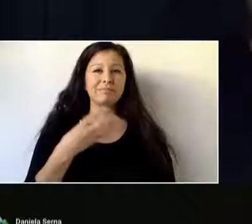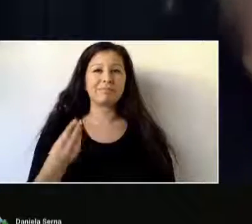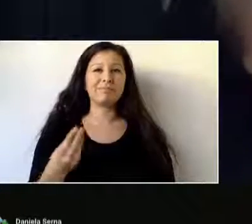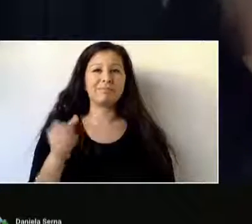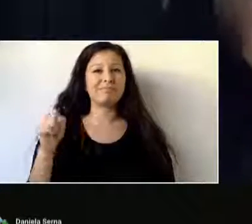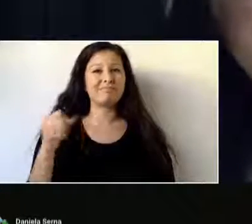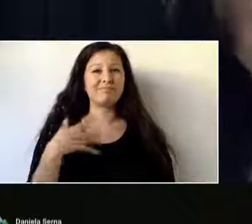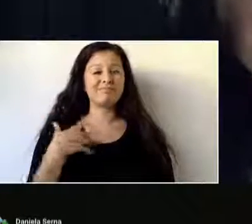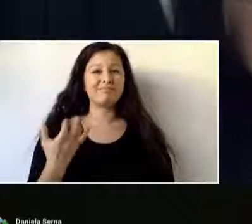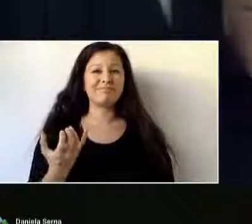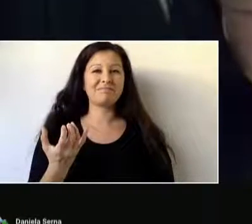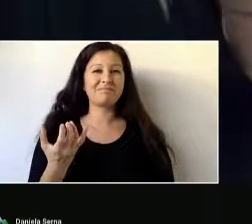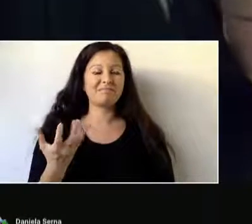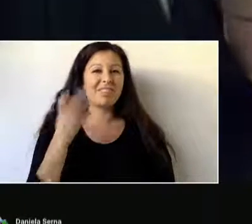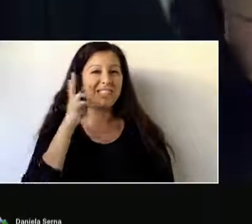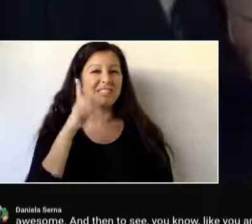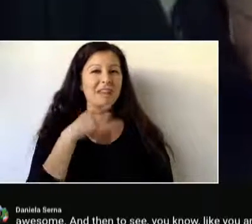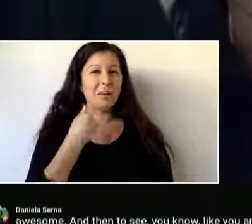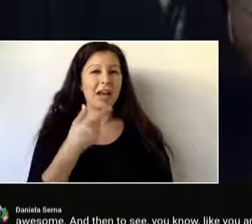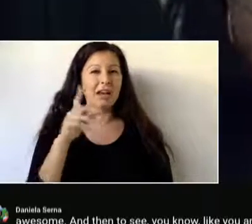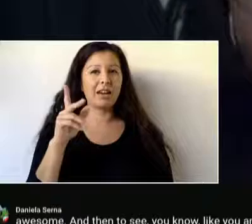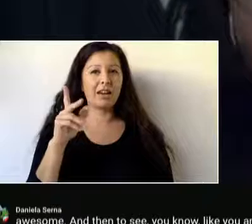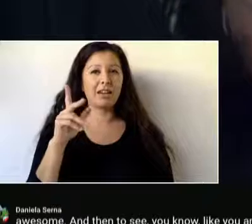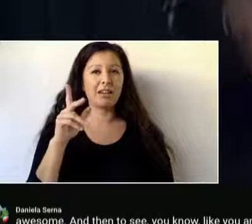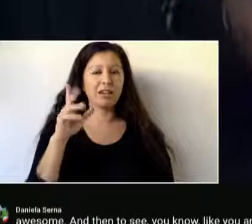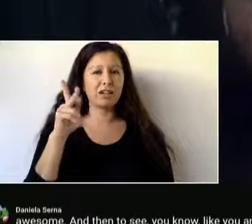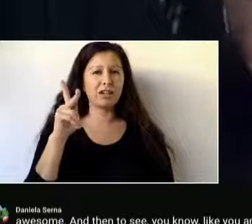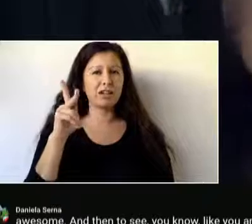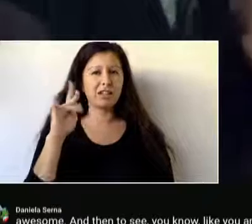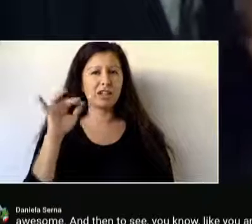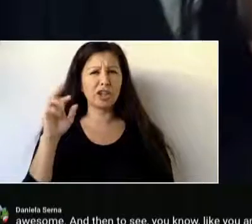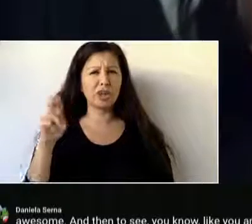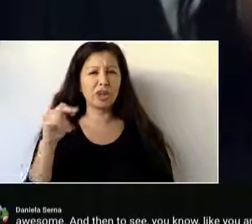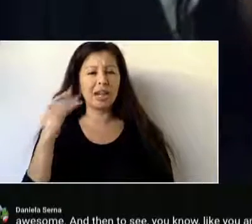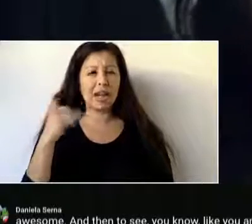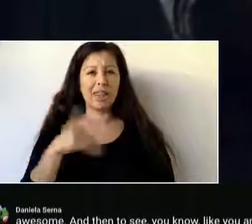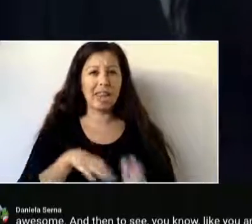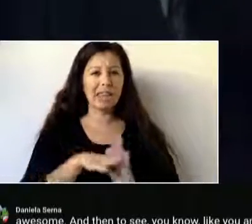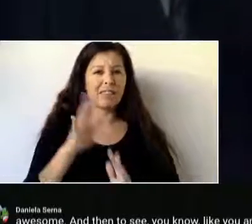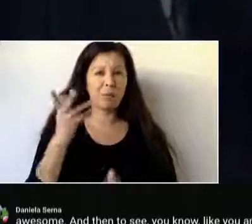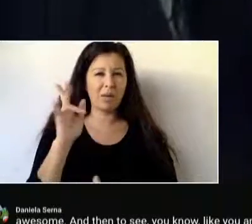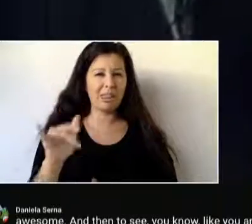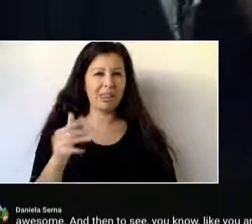yeah, I just wanted to hear you talk about Current and how that developed and what it is,